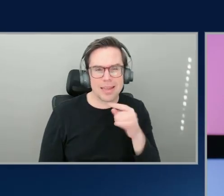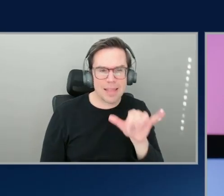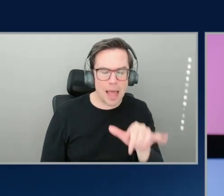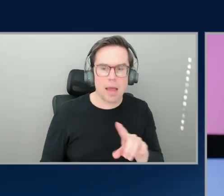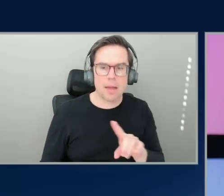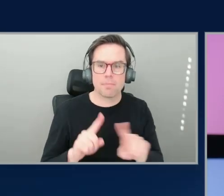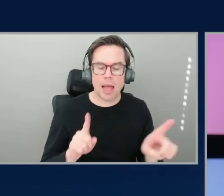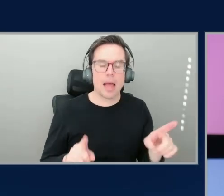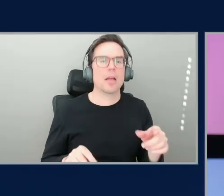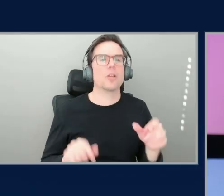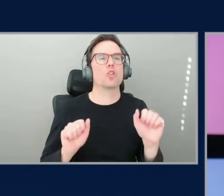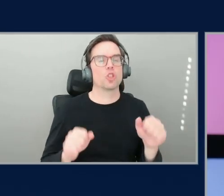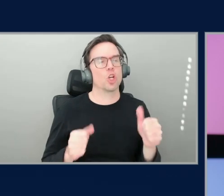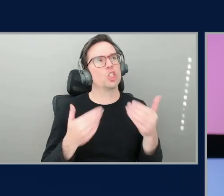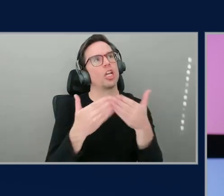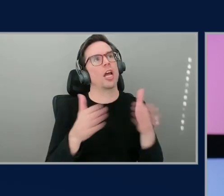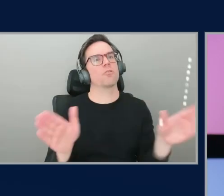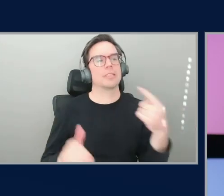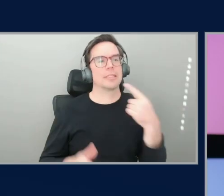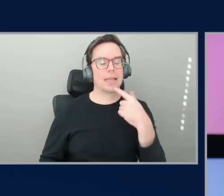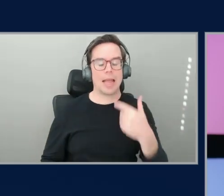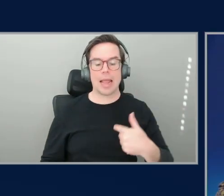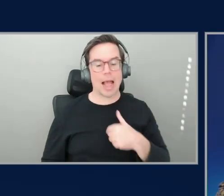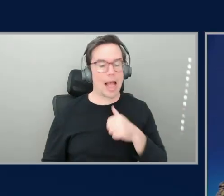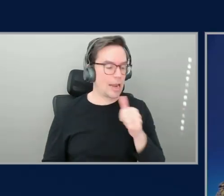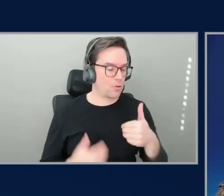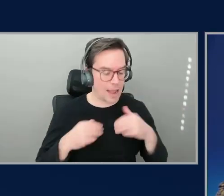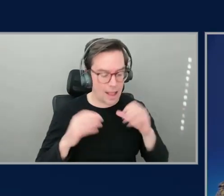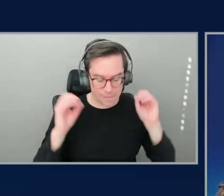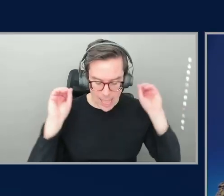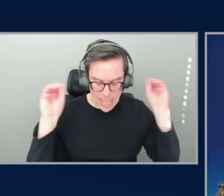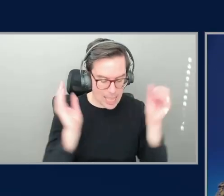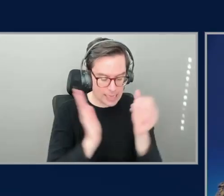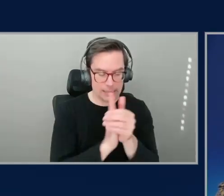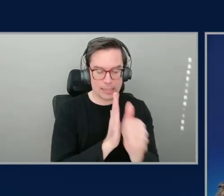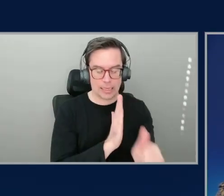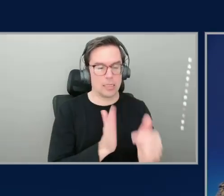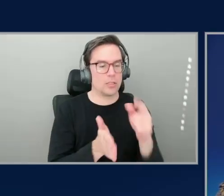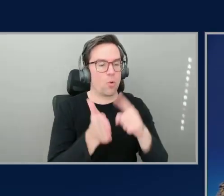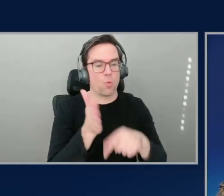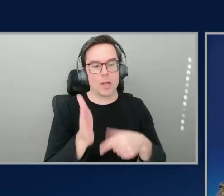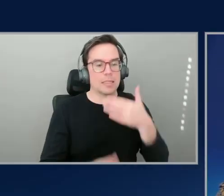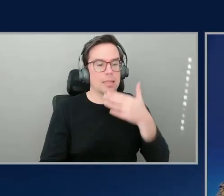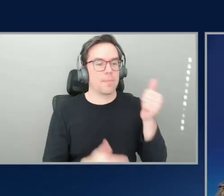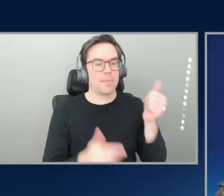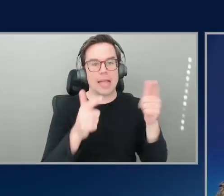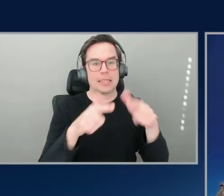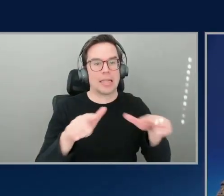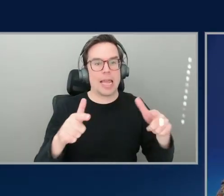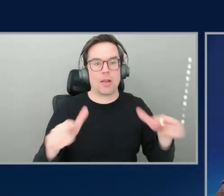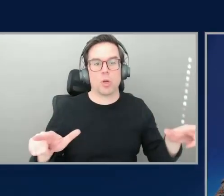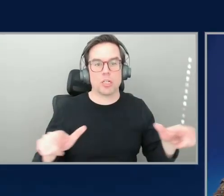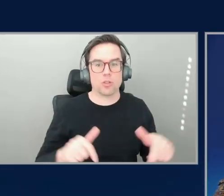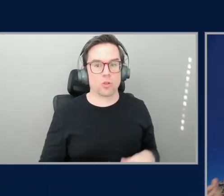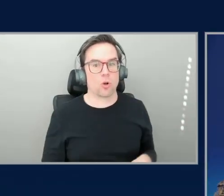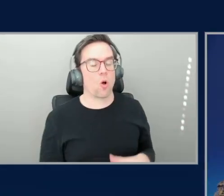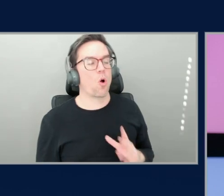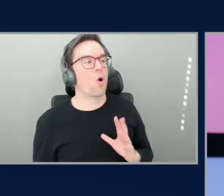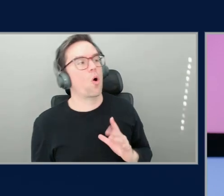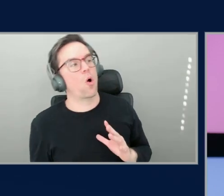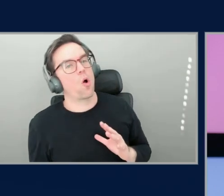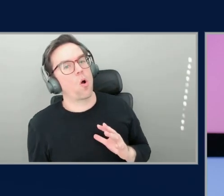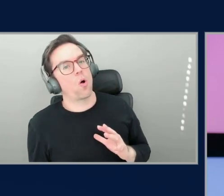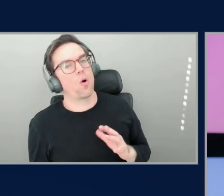skills. What's the best language? What's the objectively the best language? Darko's favorite question. Wait for it. It is, of